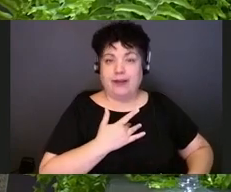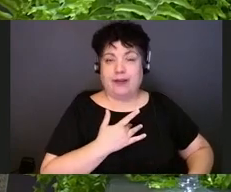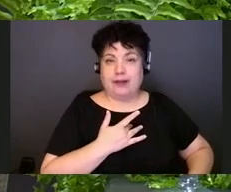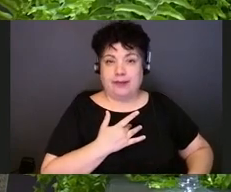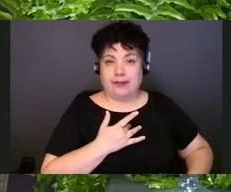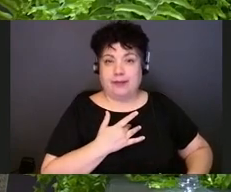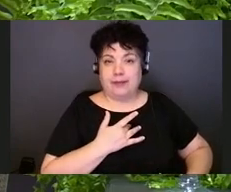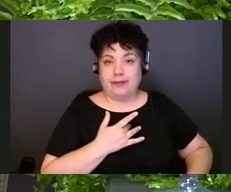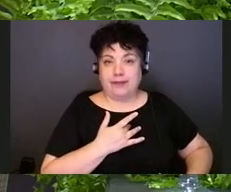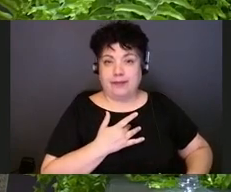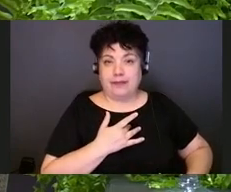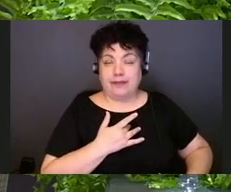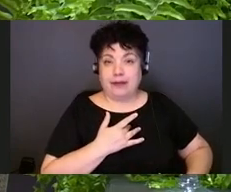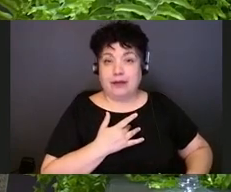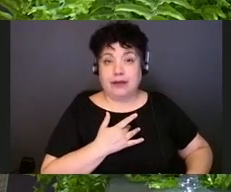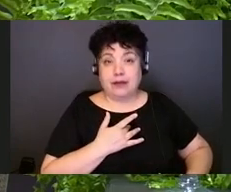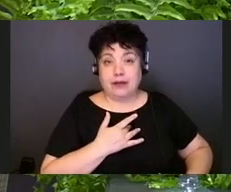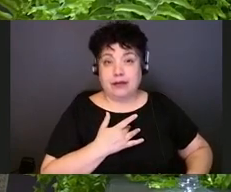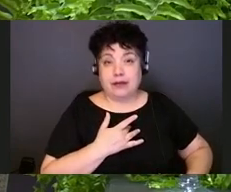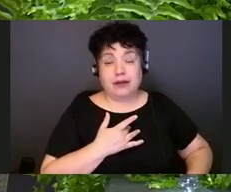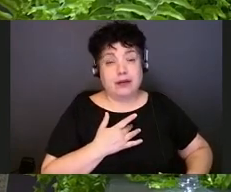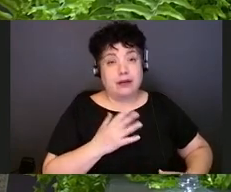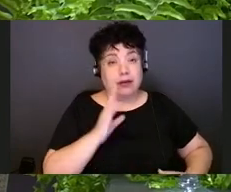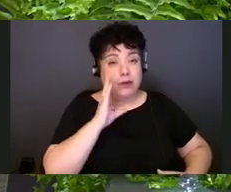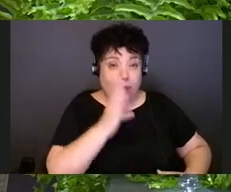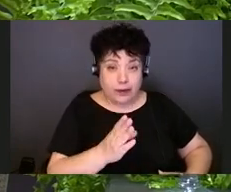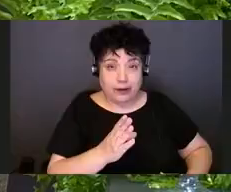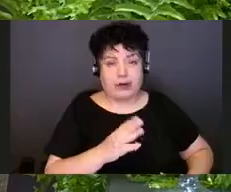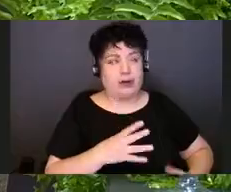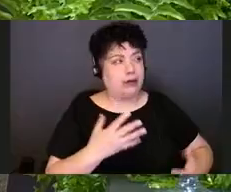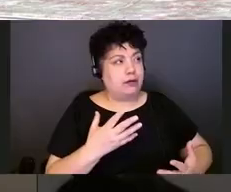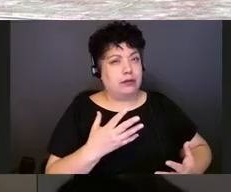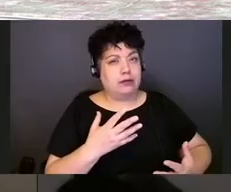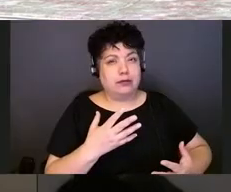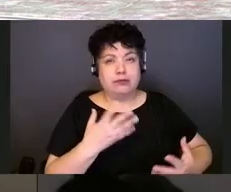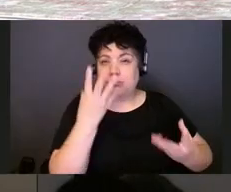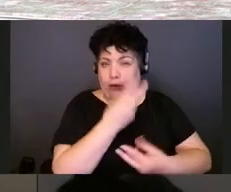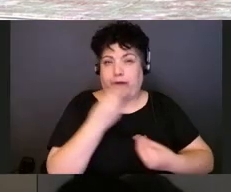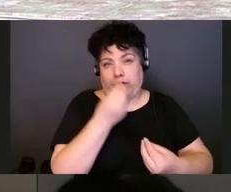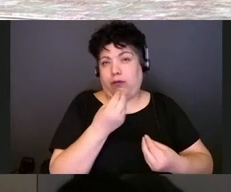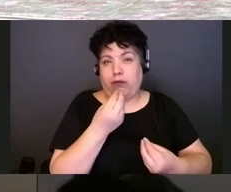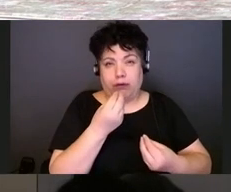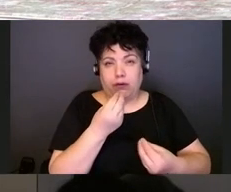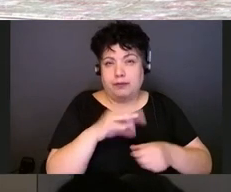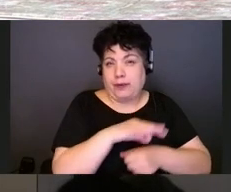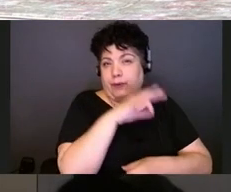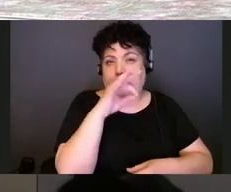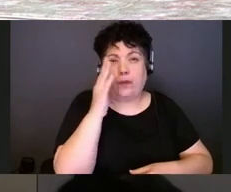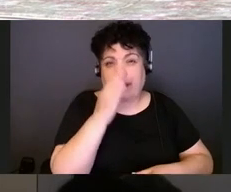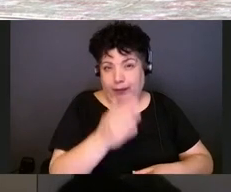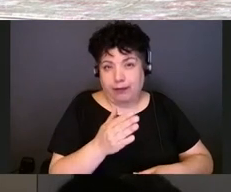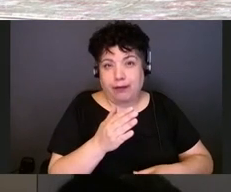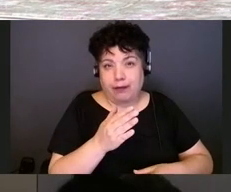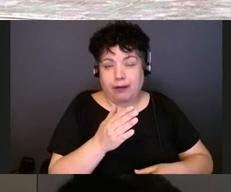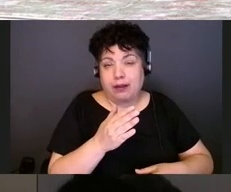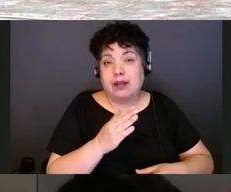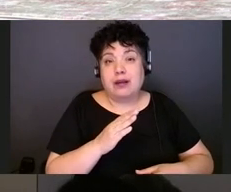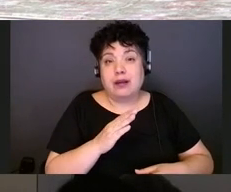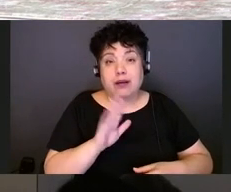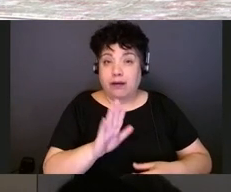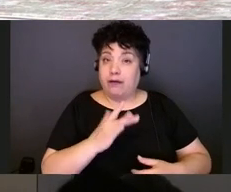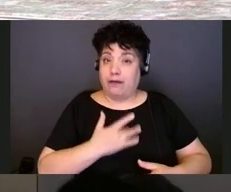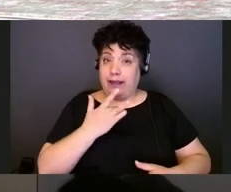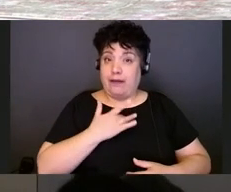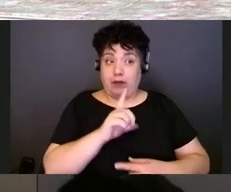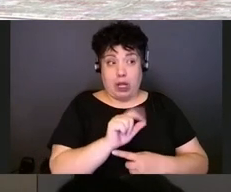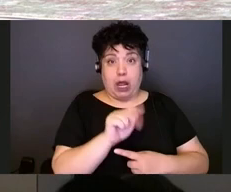And it's going to make you a beautiful person. Because if you love, this is a good